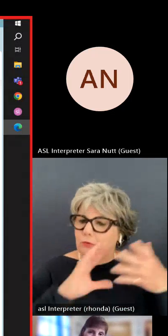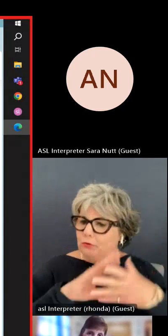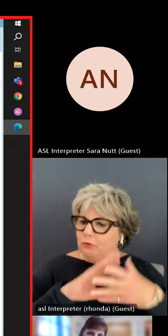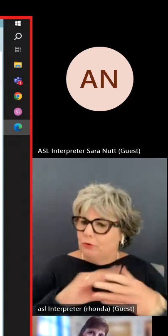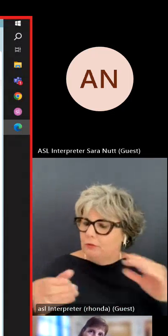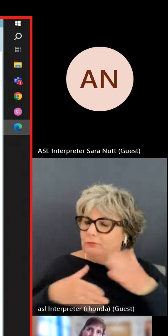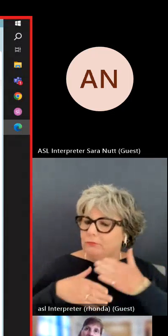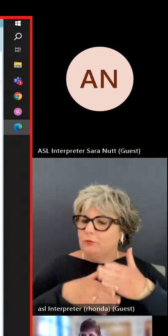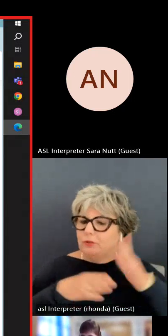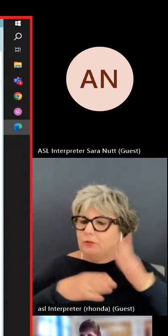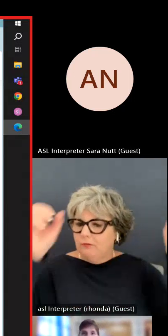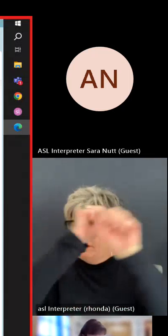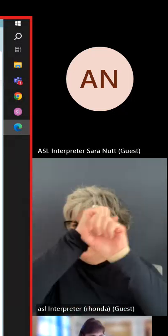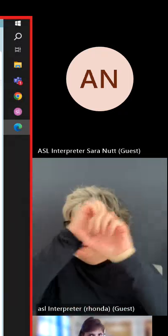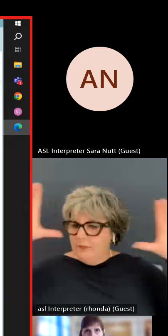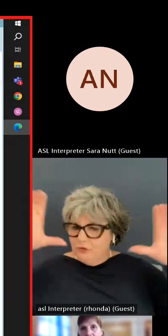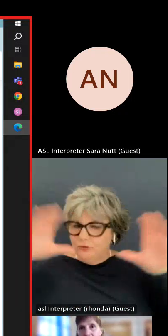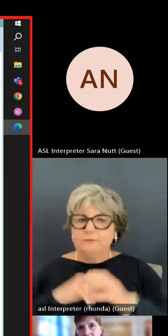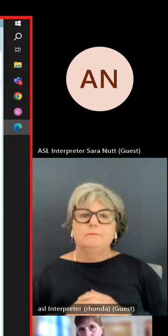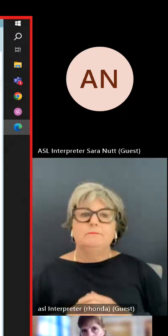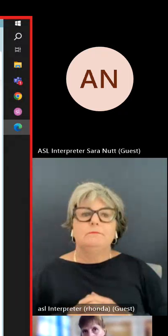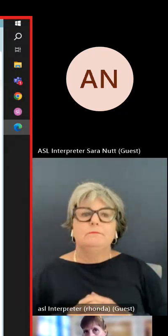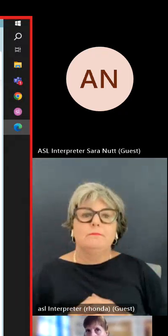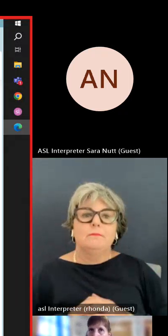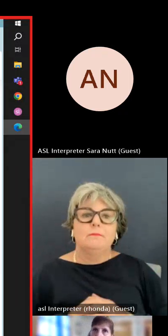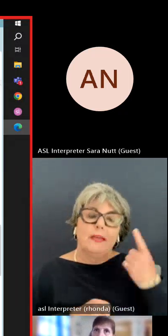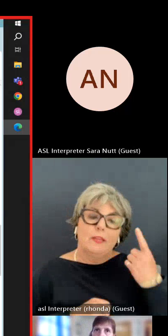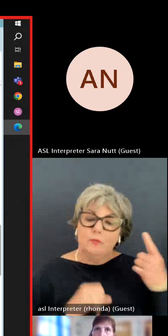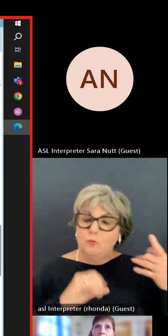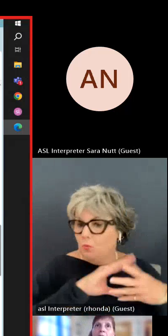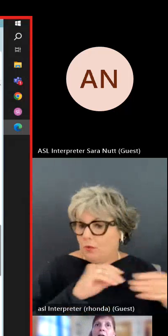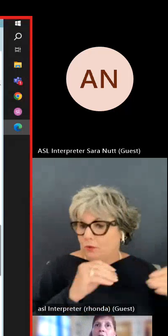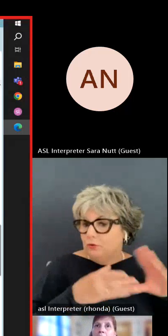your vision. That's one kind of story.